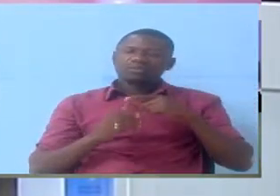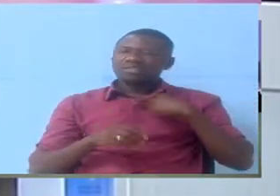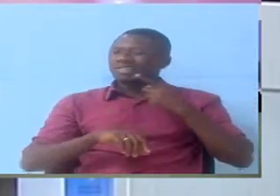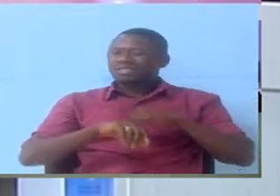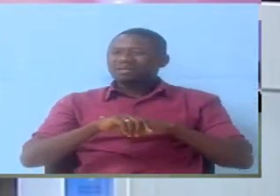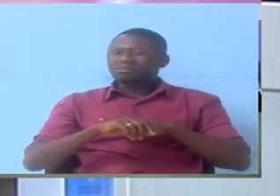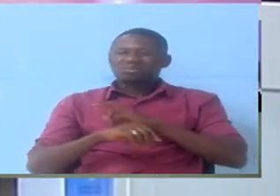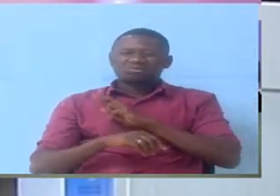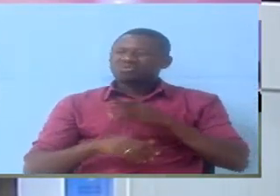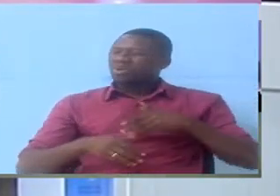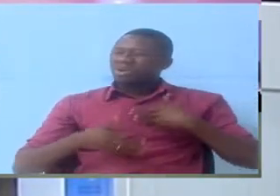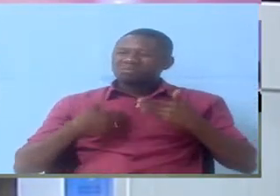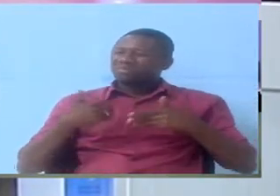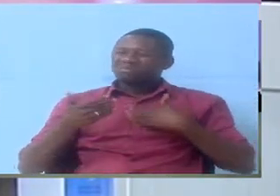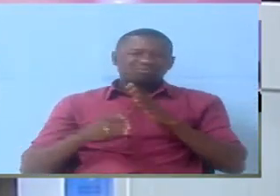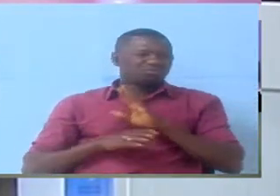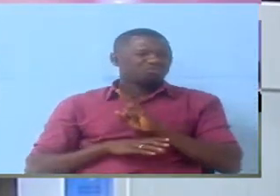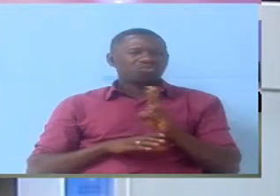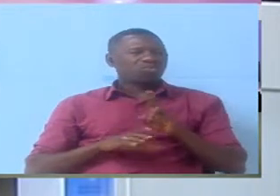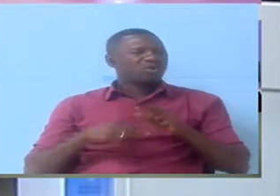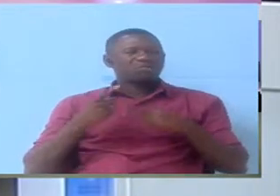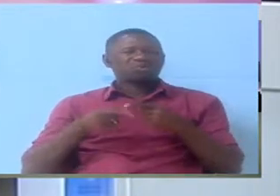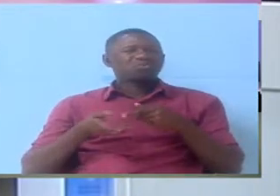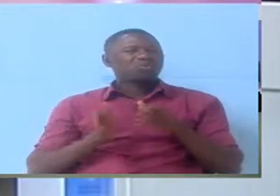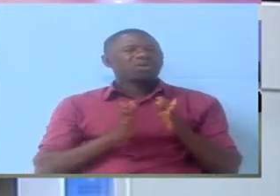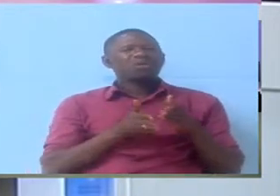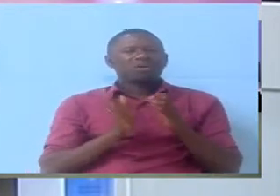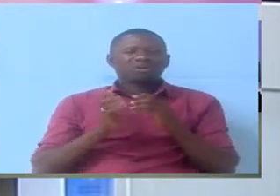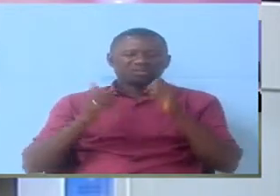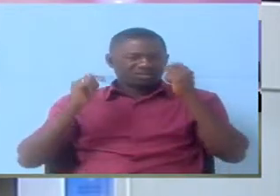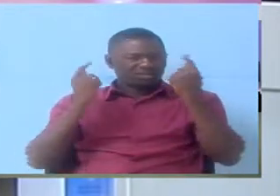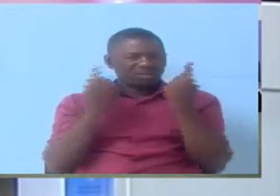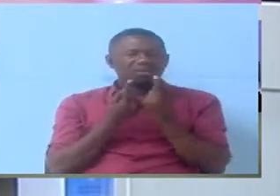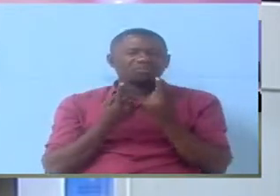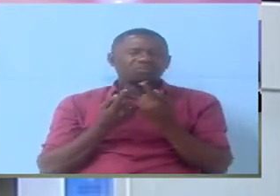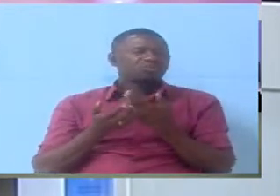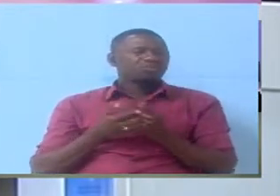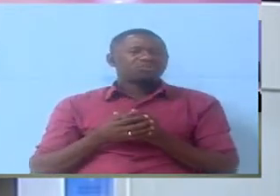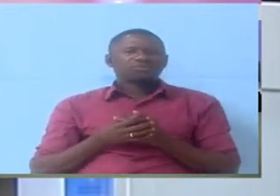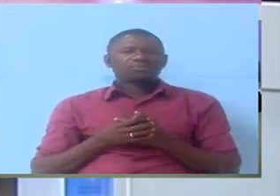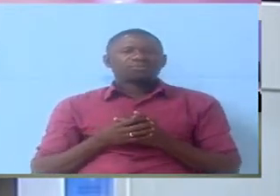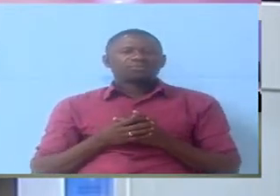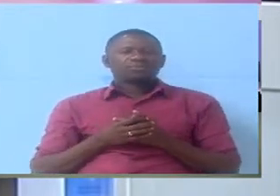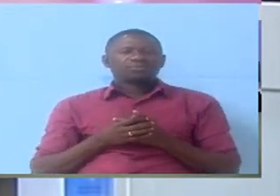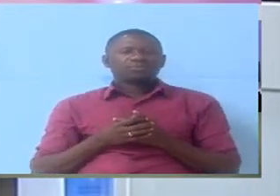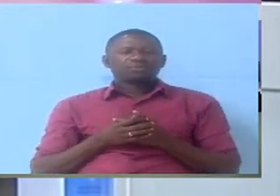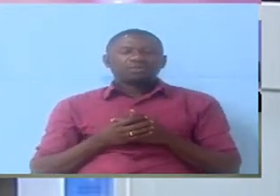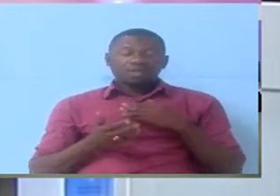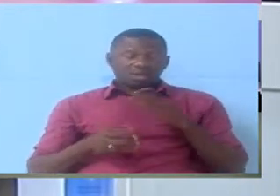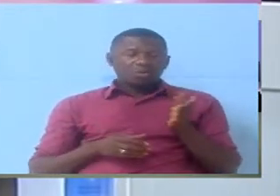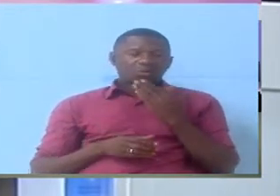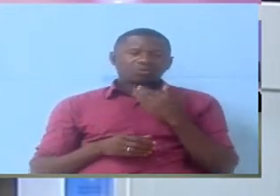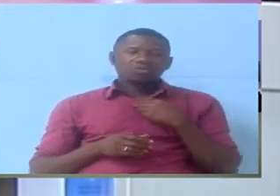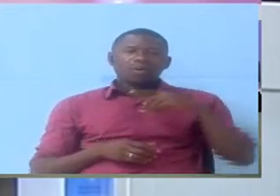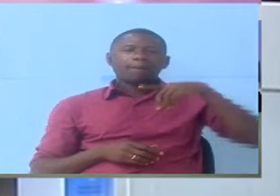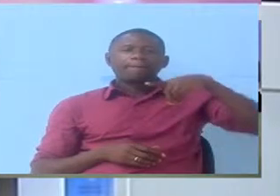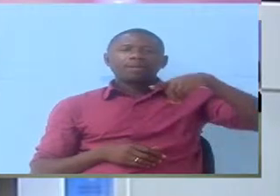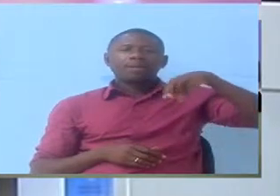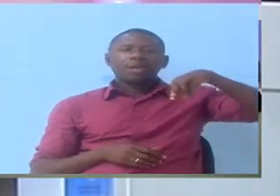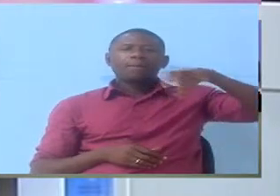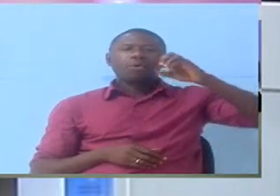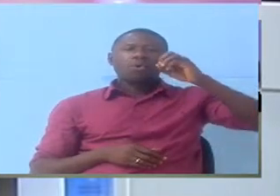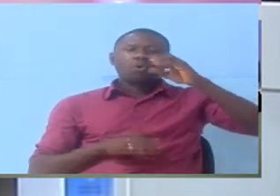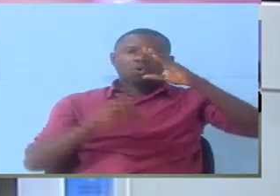uncomfortable. Atu mantara seworin kulu Kenya la utembo. I went to the PMO once, twice. That PMO